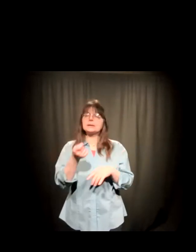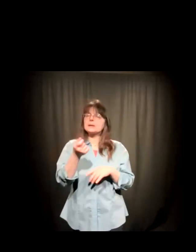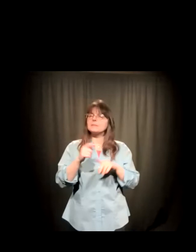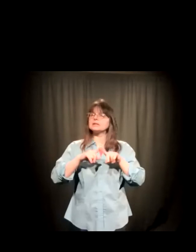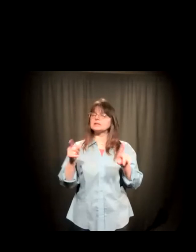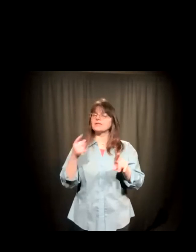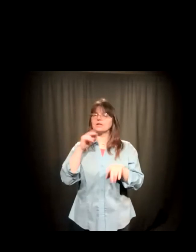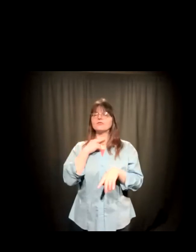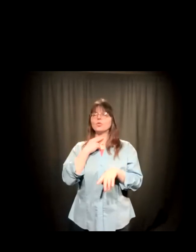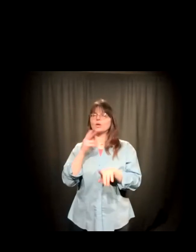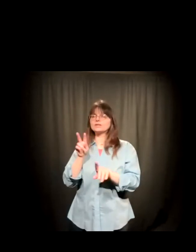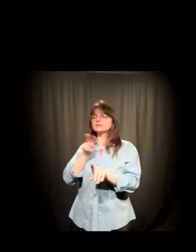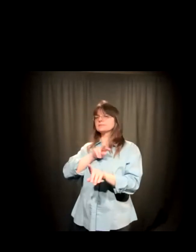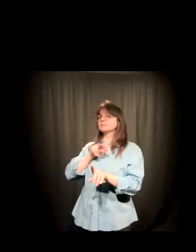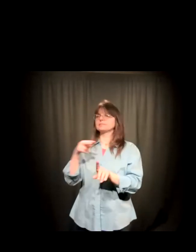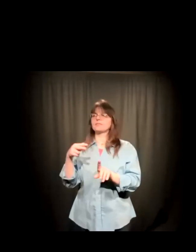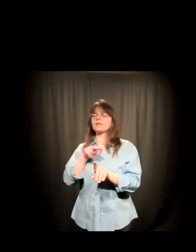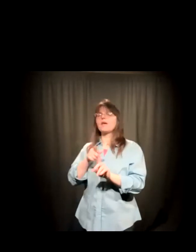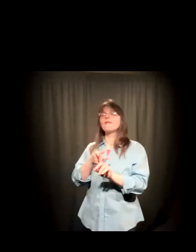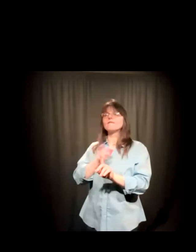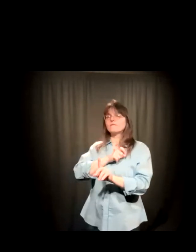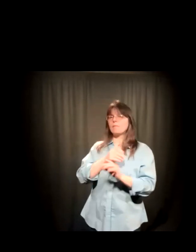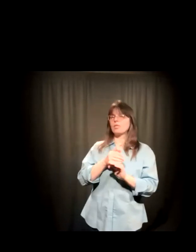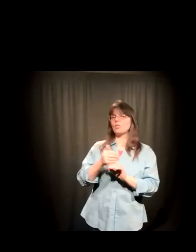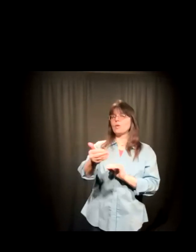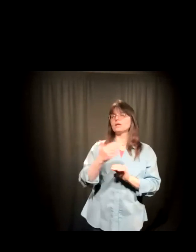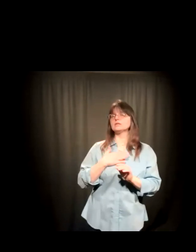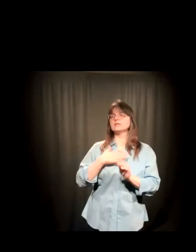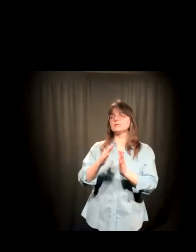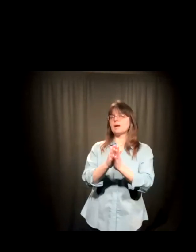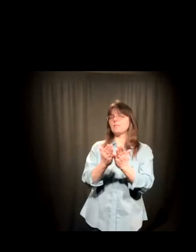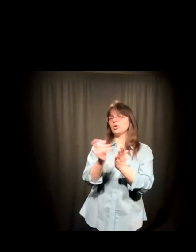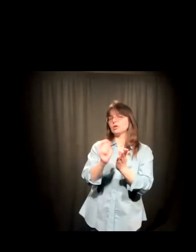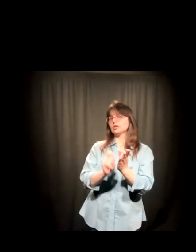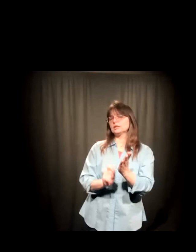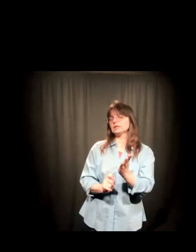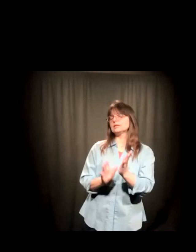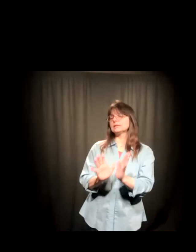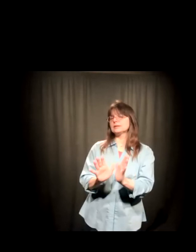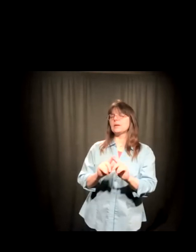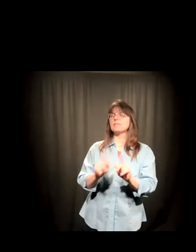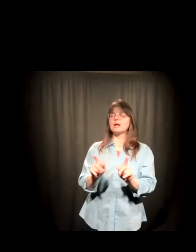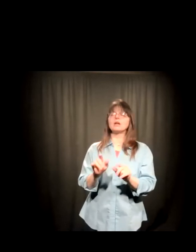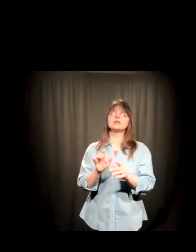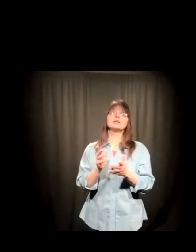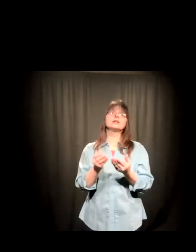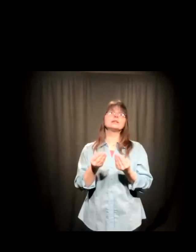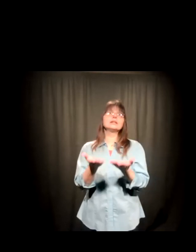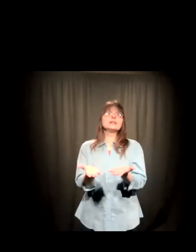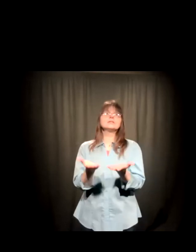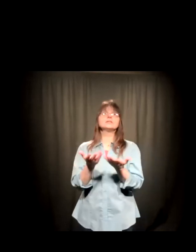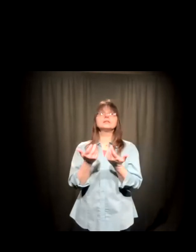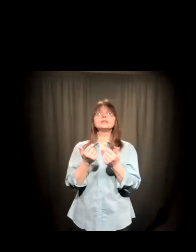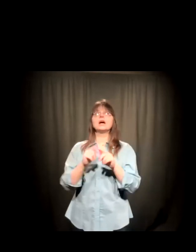voice from the rest of the book, but it gives a nice overview, I think, or